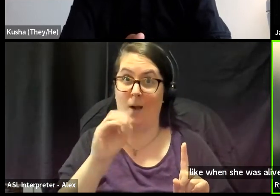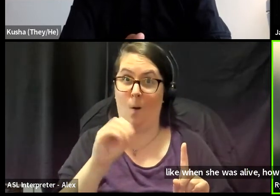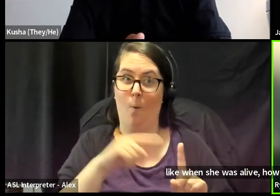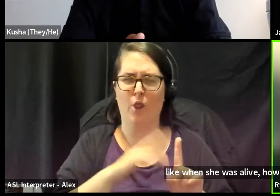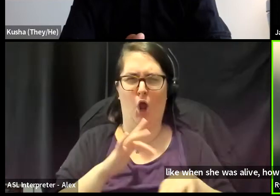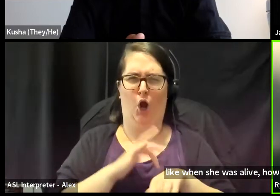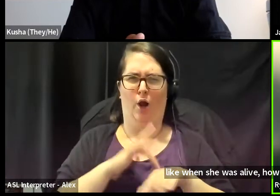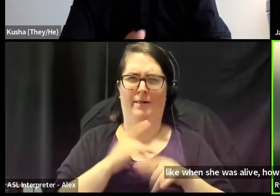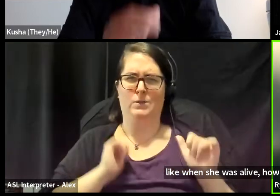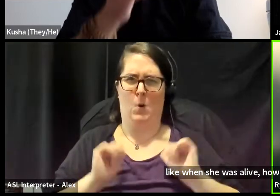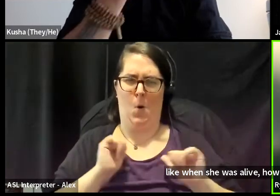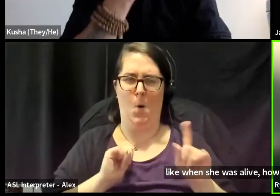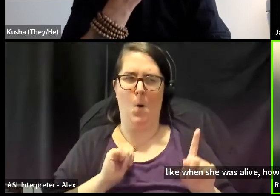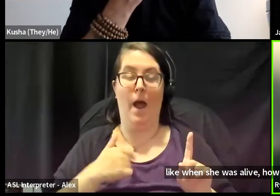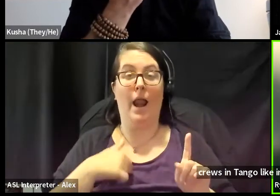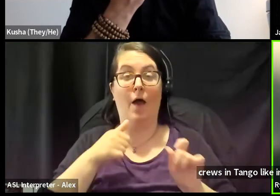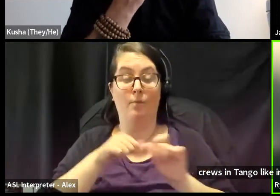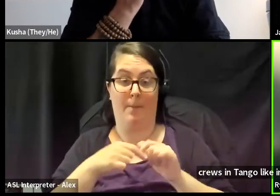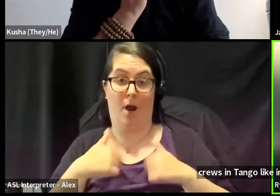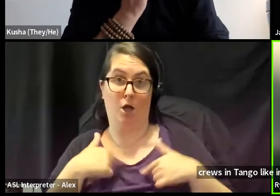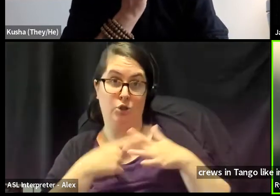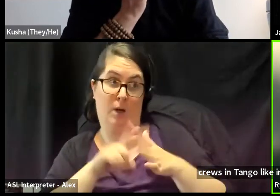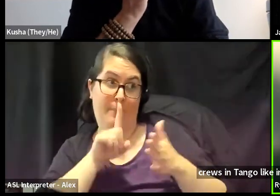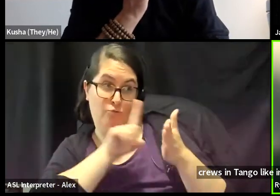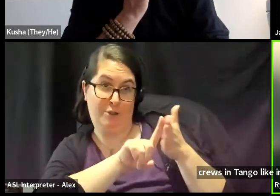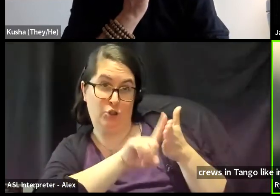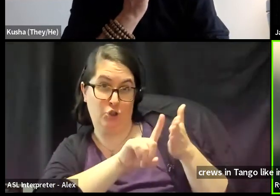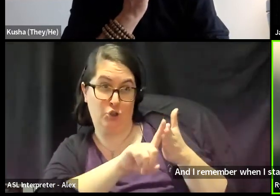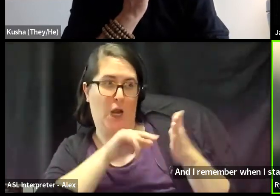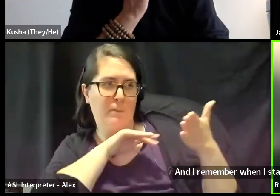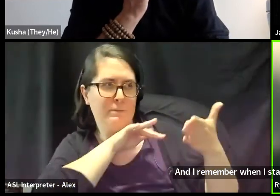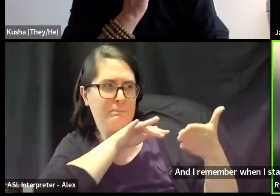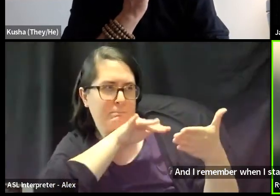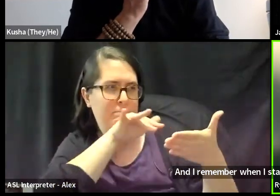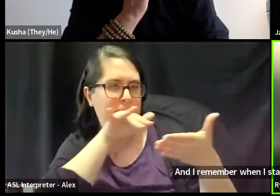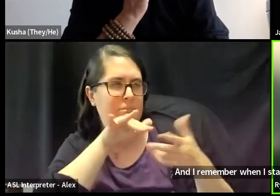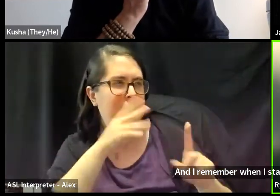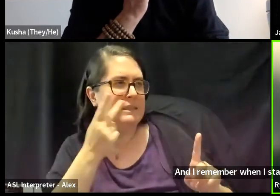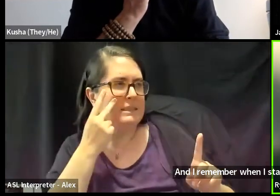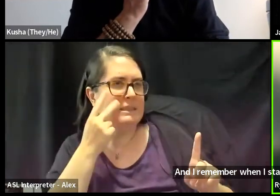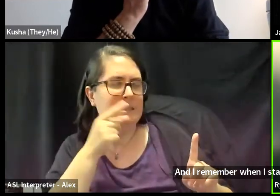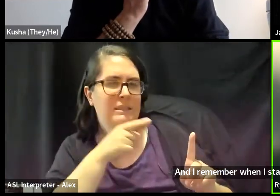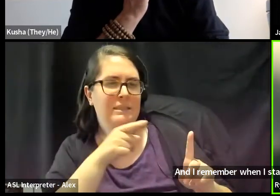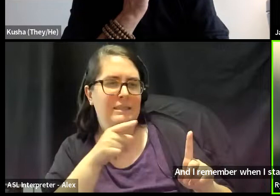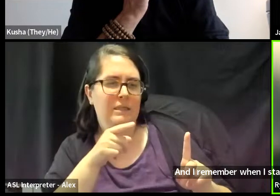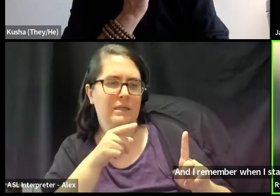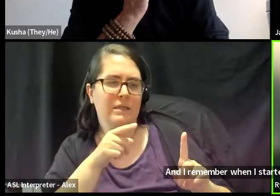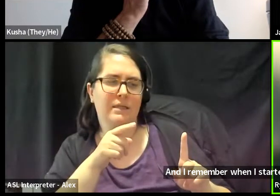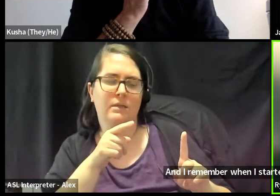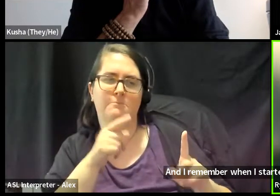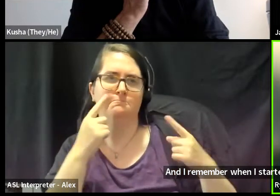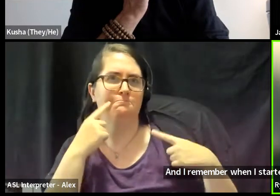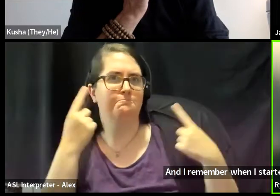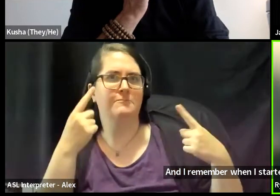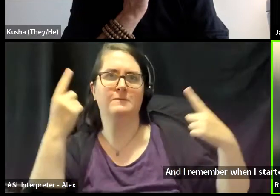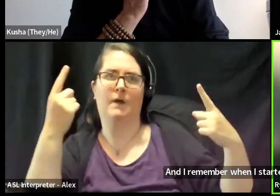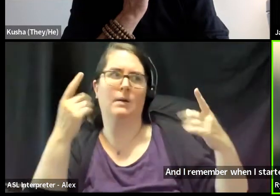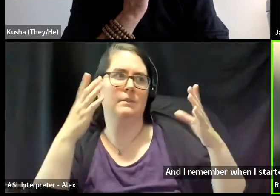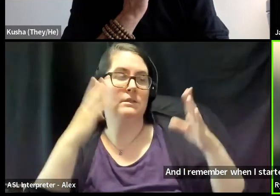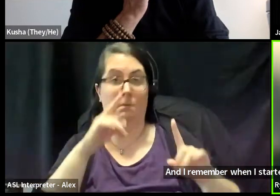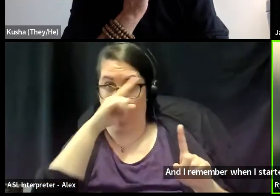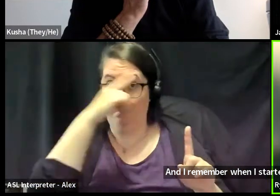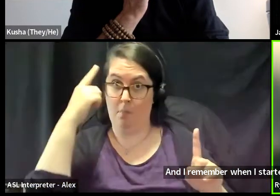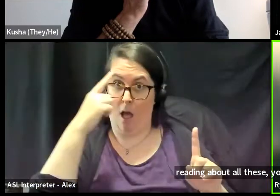started my my research, I was reading about all these, really pivotal, legendary drag artists, Black drag